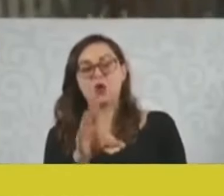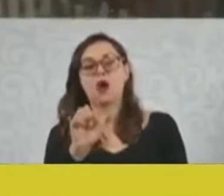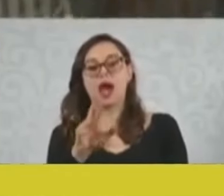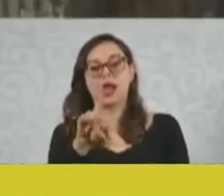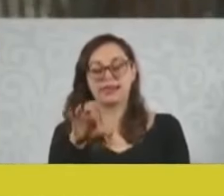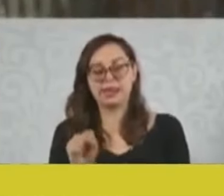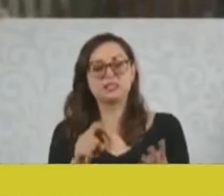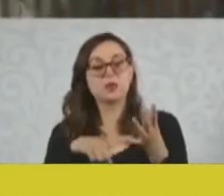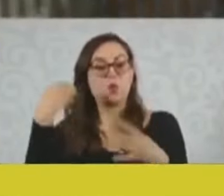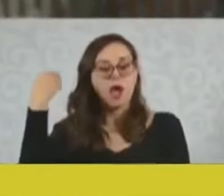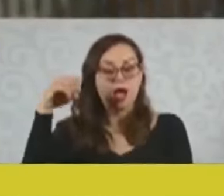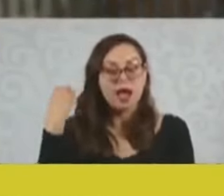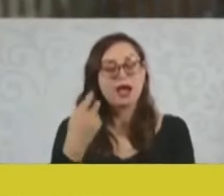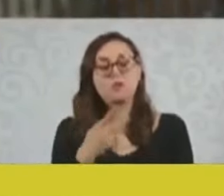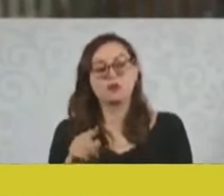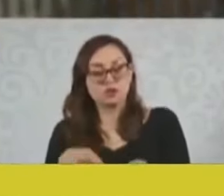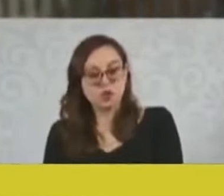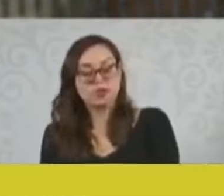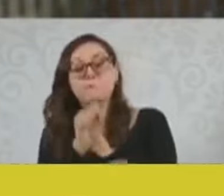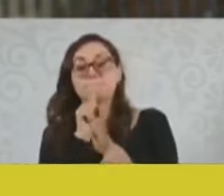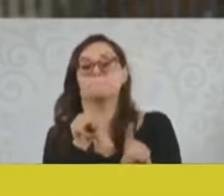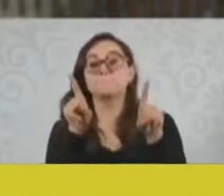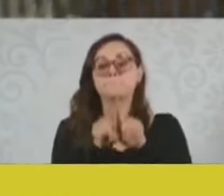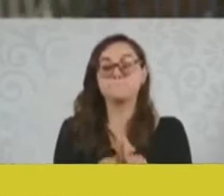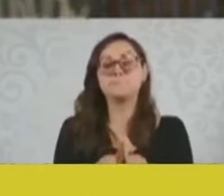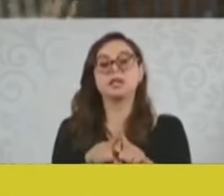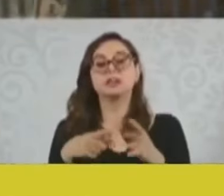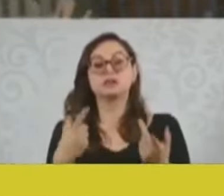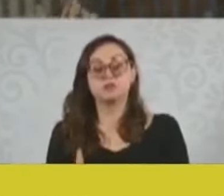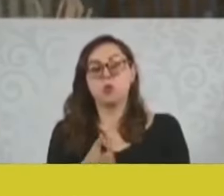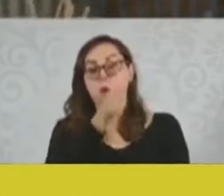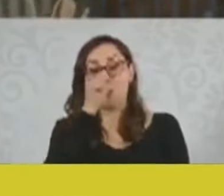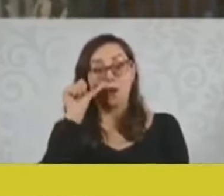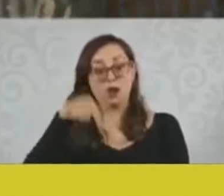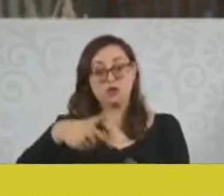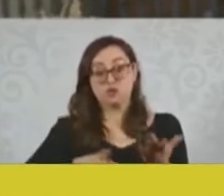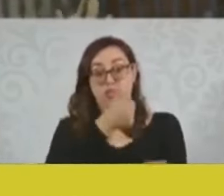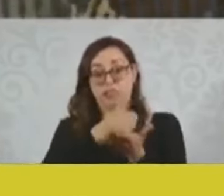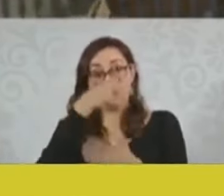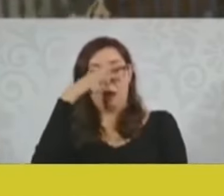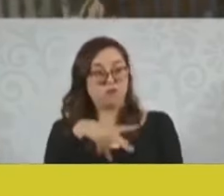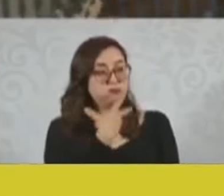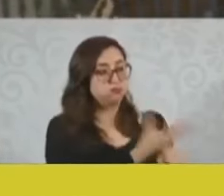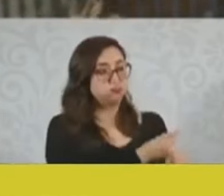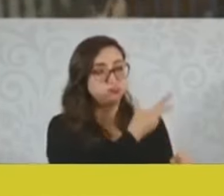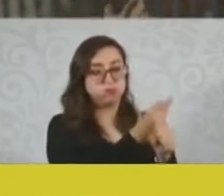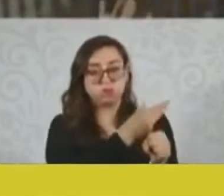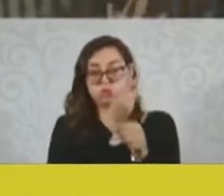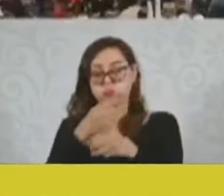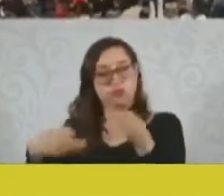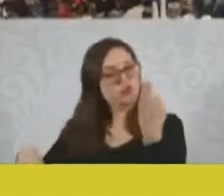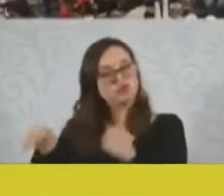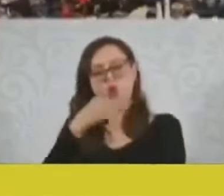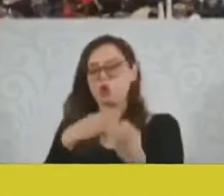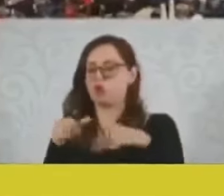Puerto Escondido, and remodeling the International Airport Benito Juárez in the City of